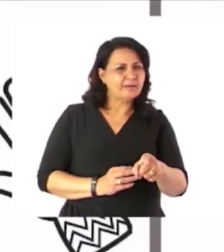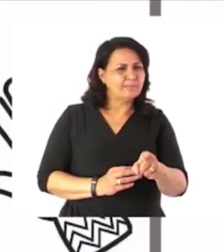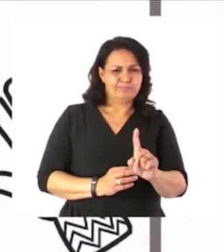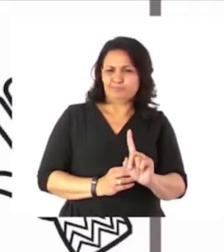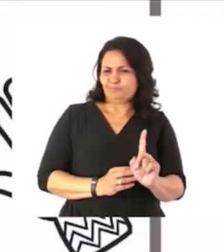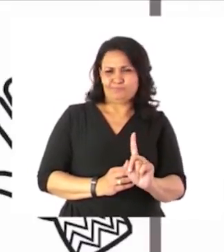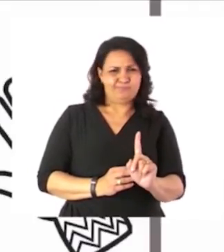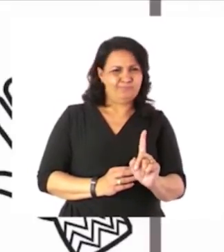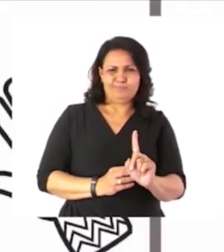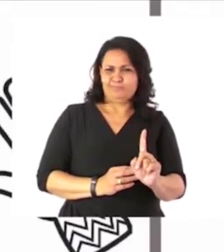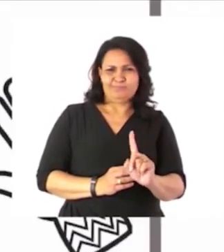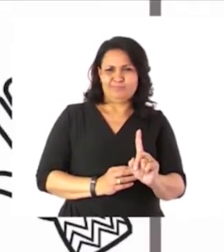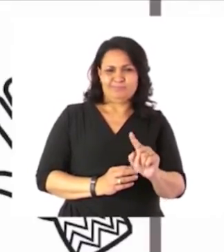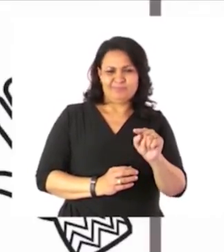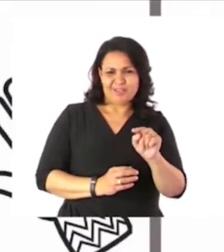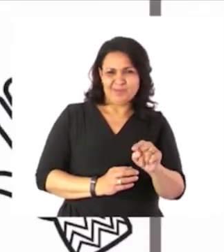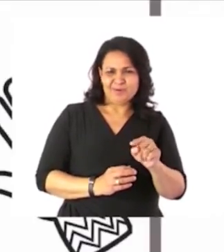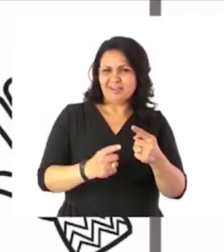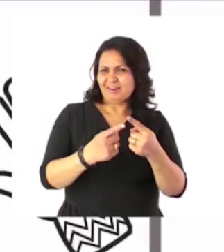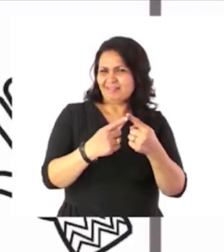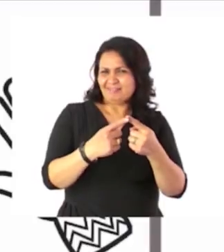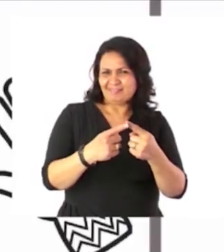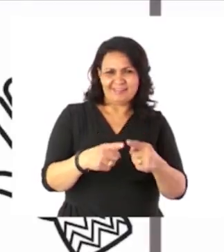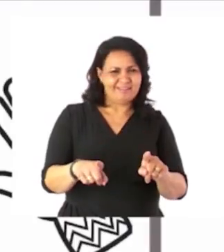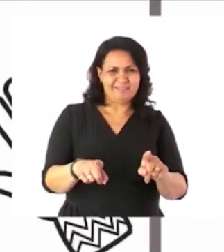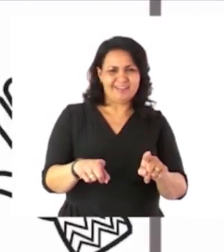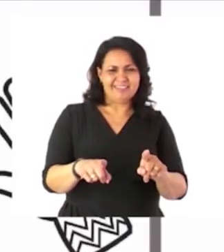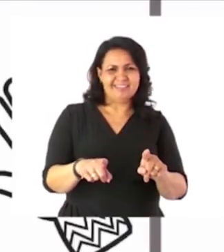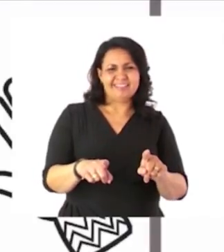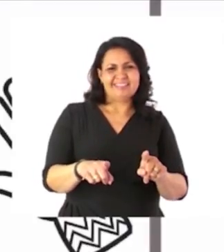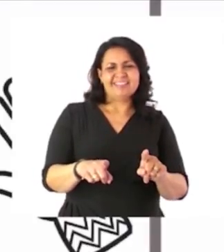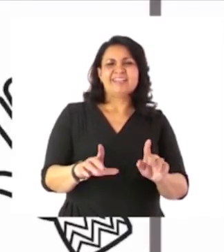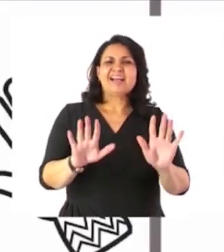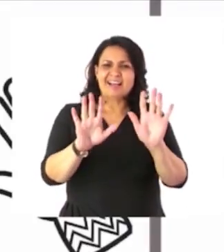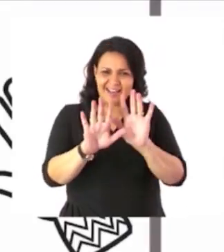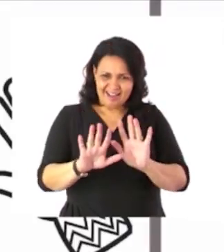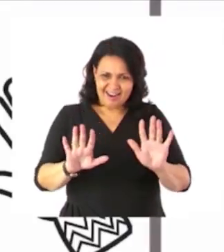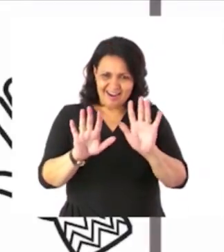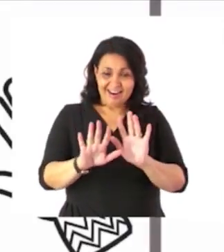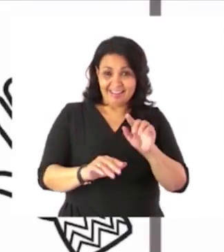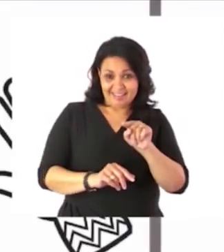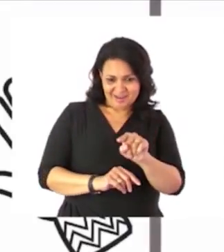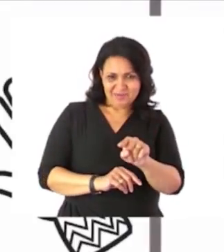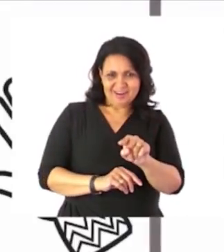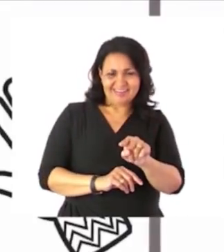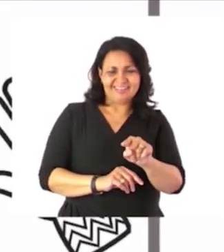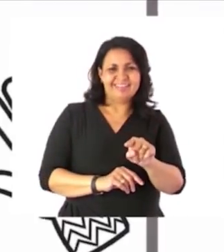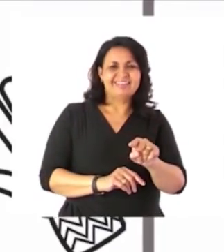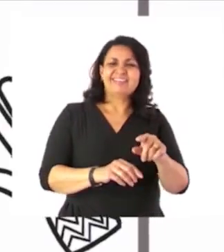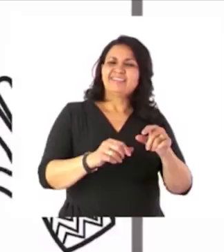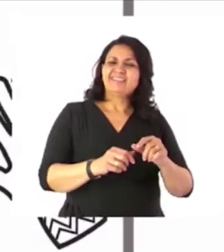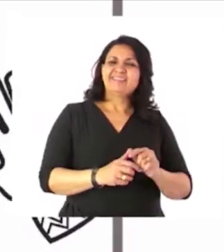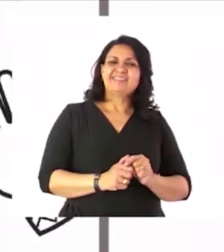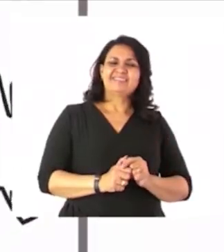not right can you try and fix that but by fixing it you can color it in and of course you